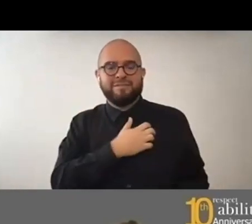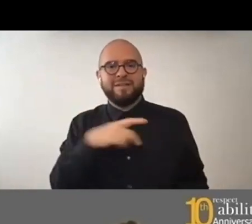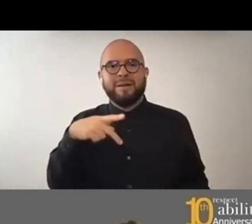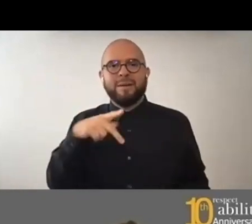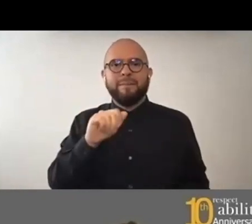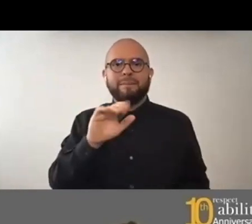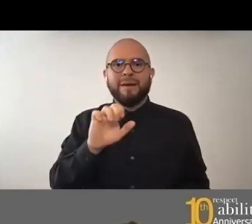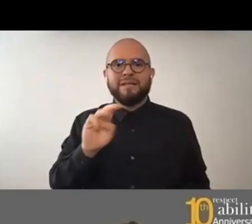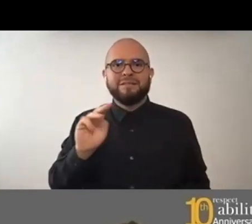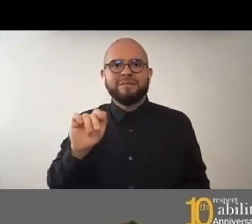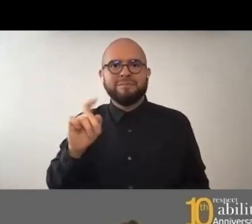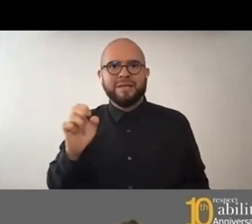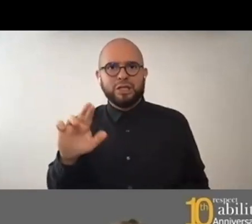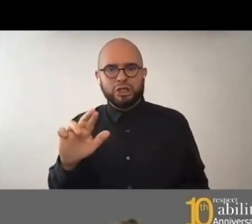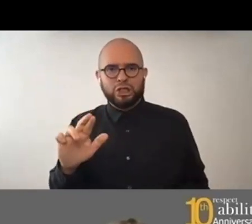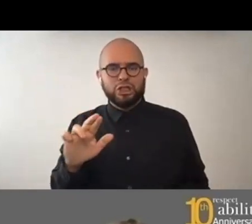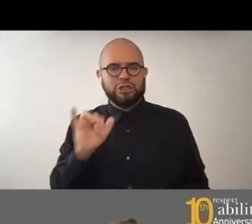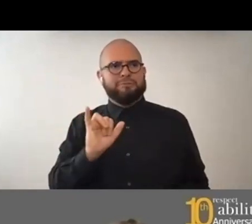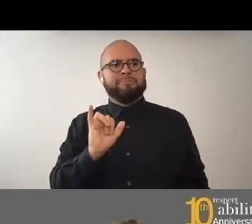so